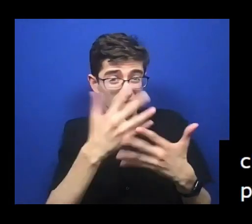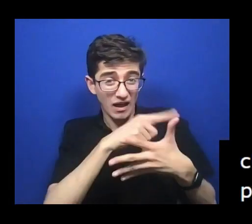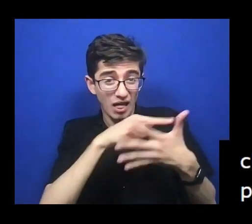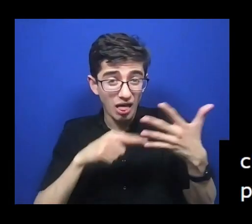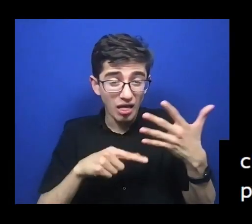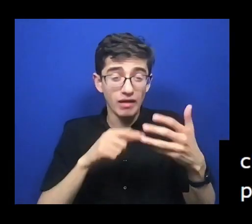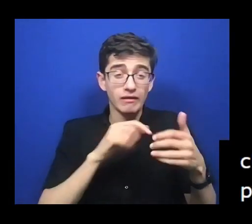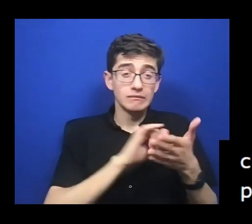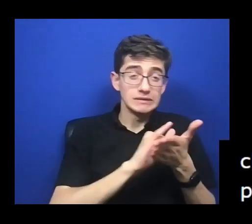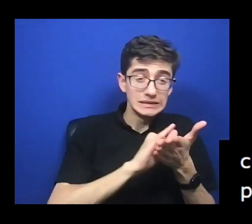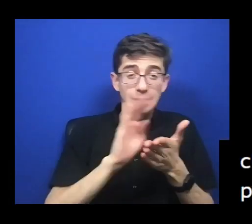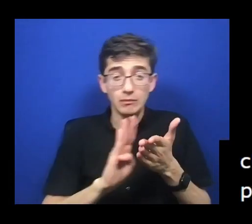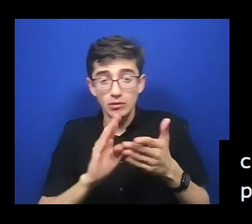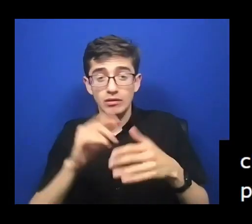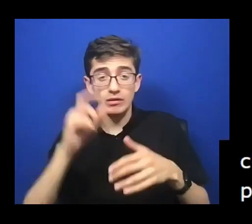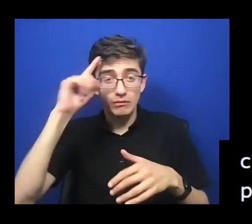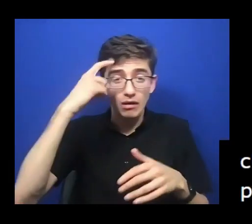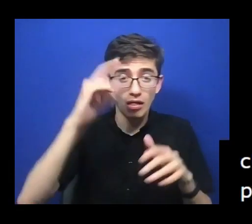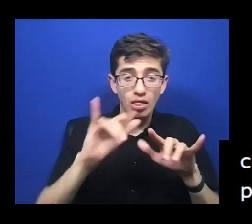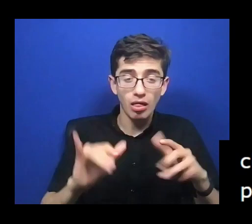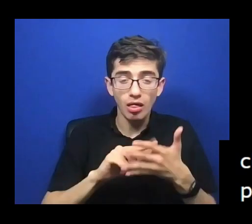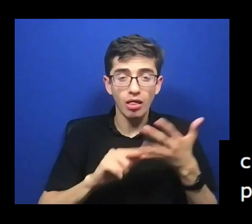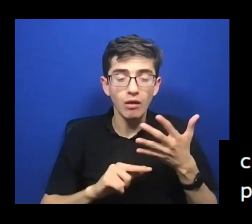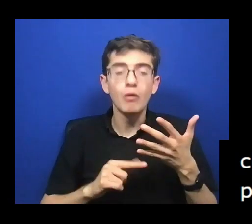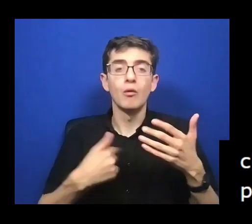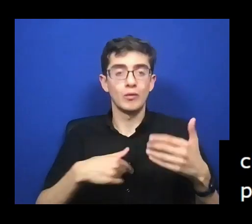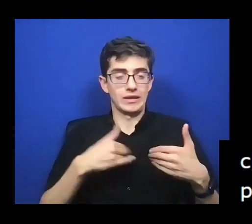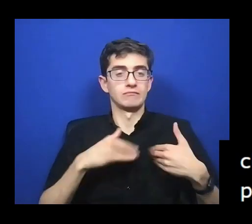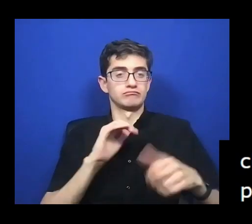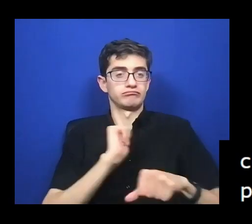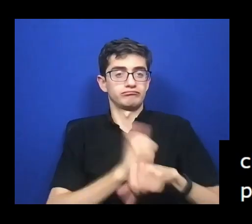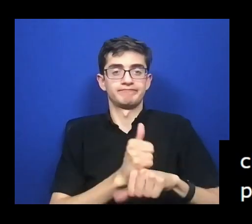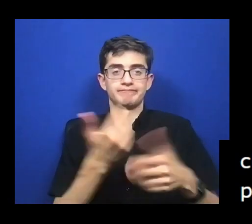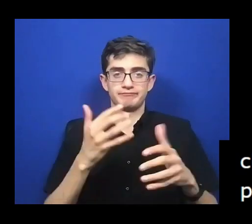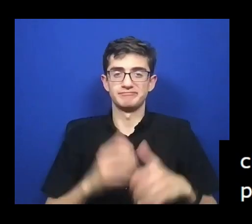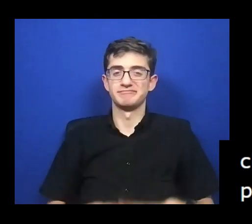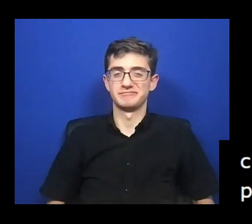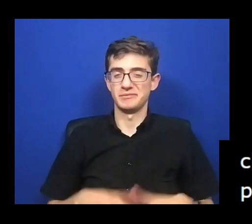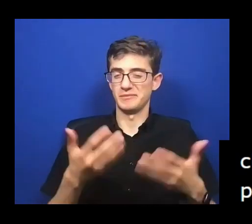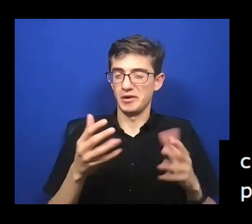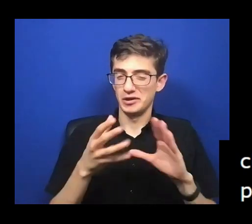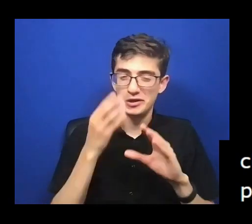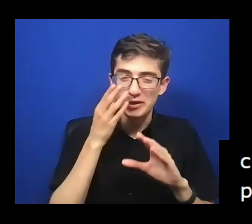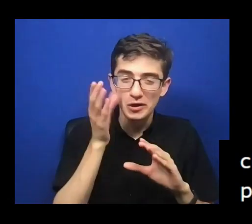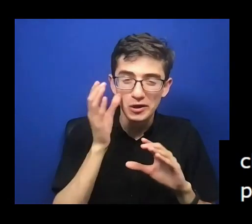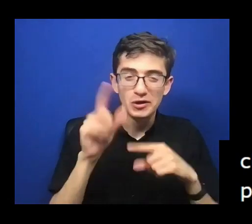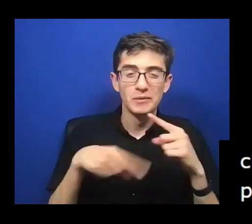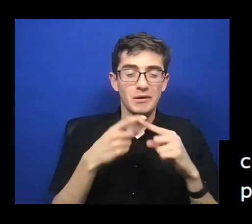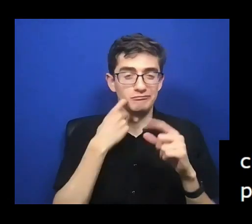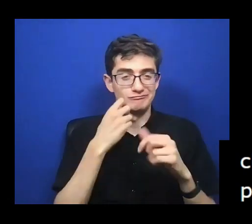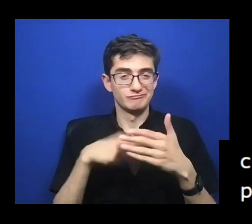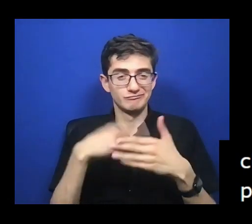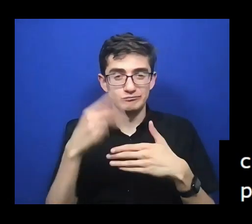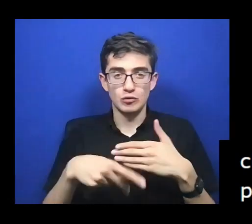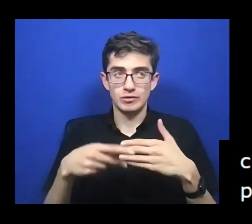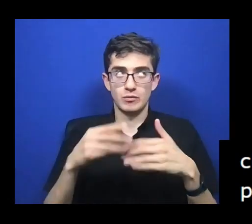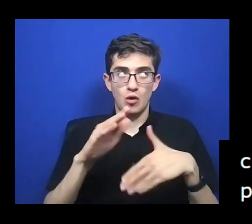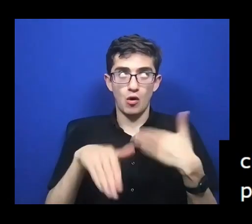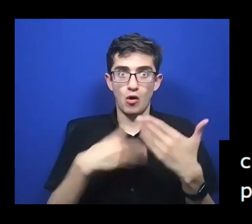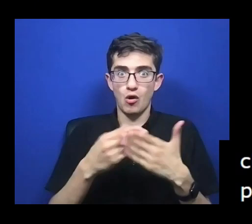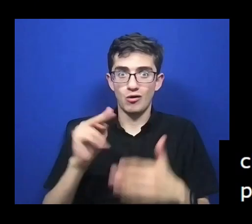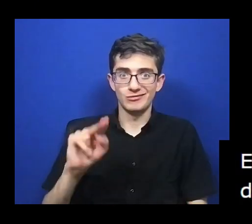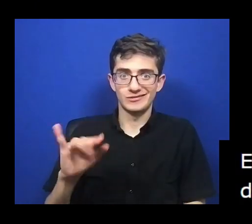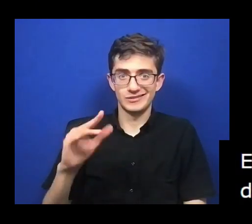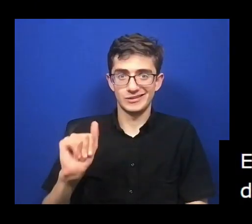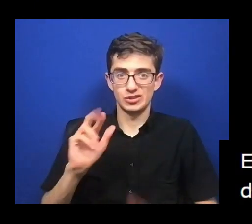have heard a lot about today, this allows every resident within NYCHA to have free broadband within Verizon services. What we